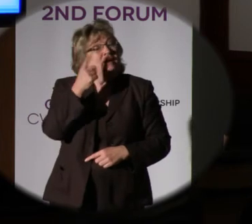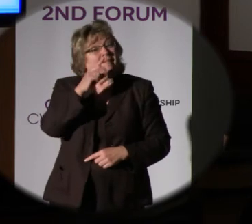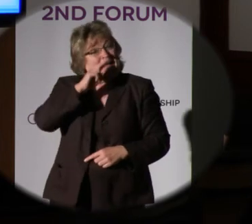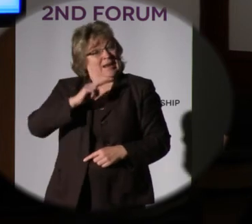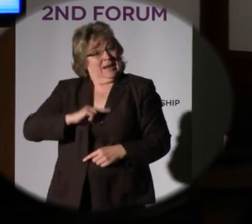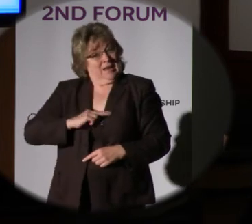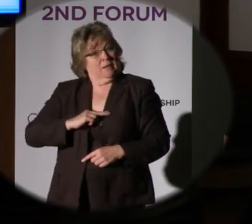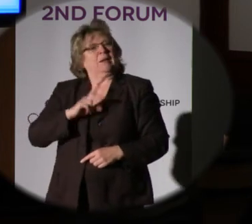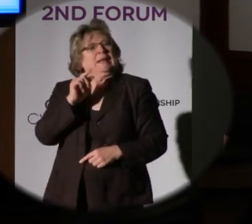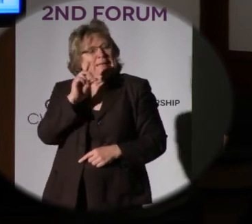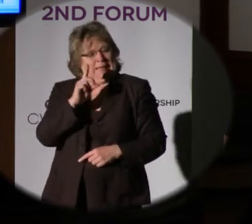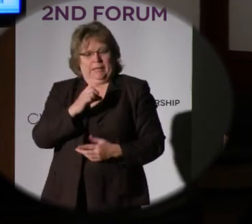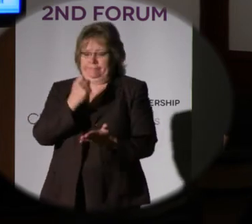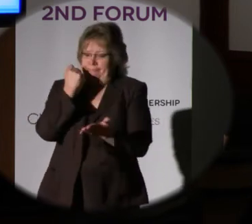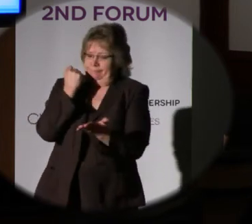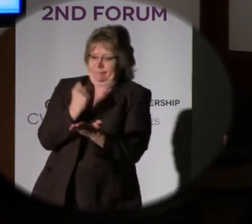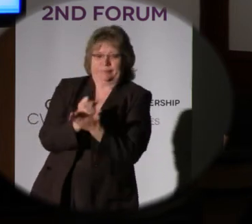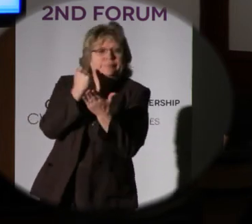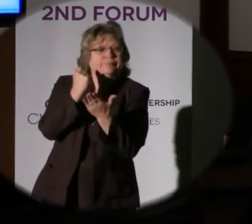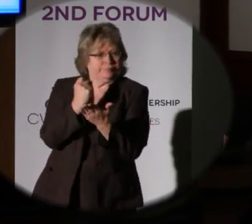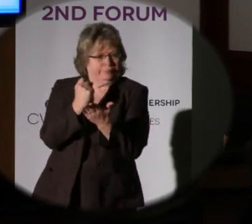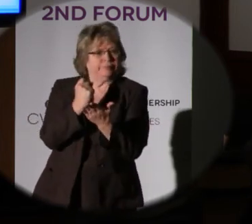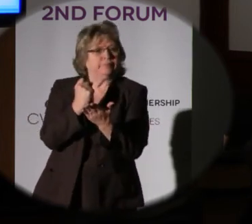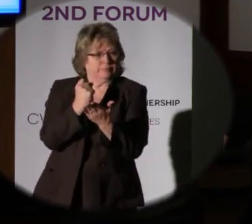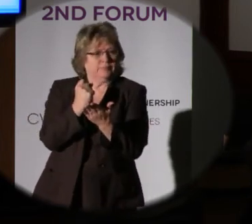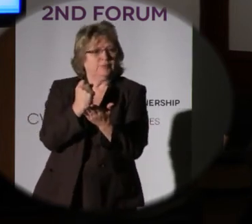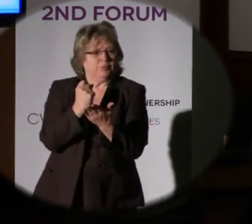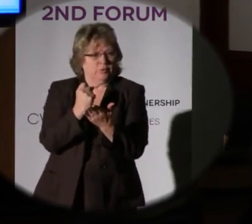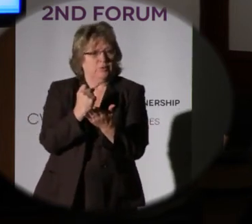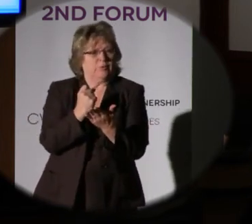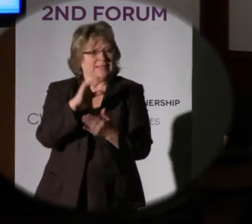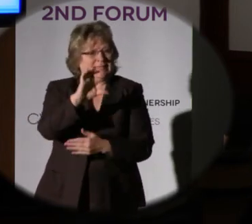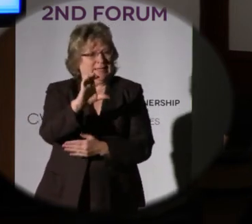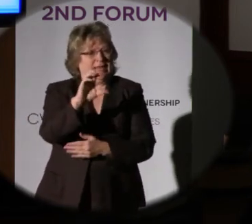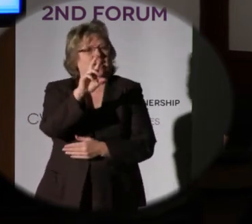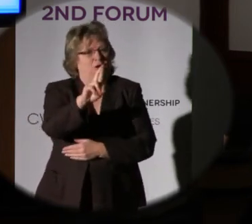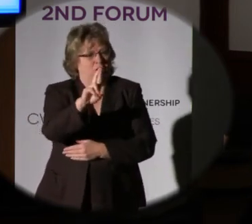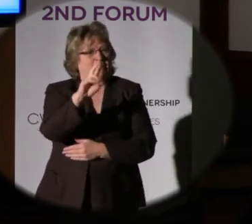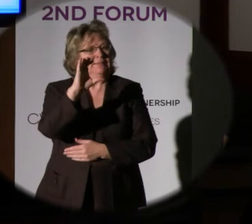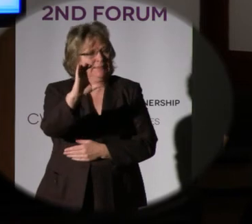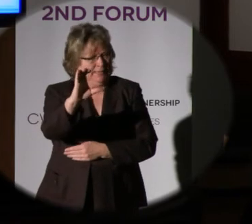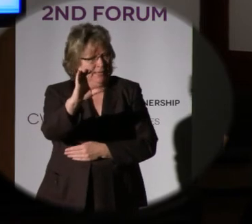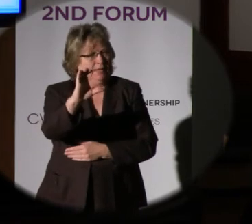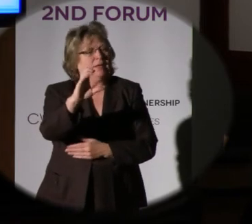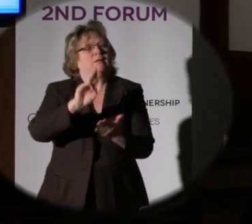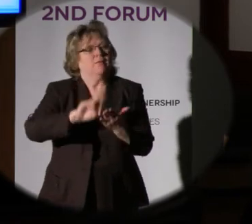Child in the 1990. After that, in